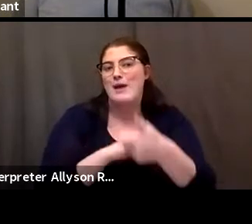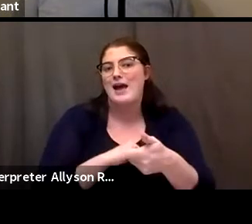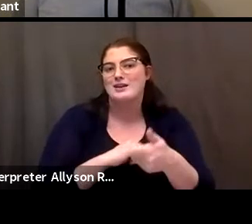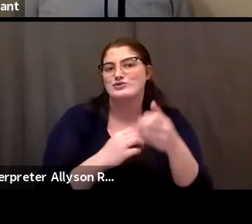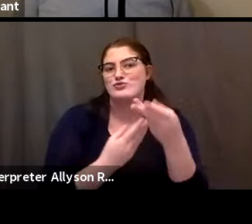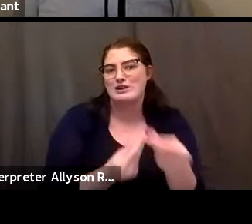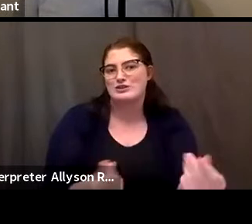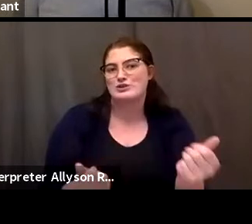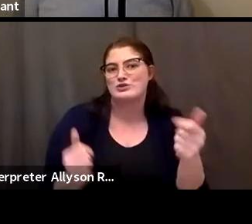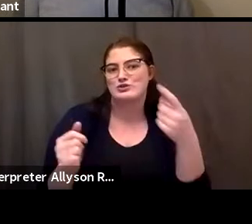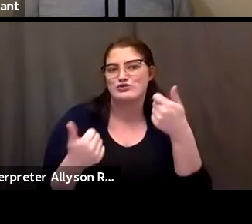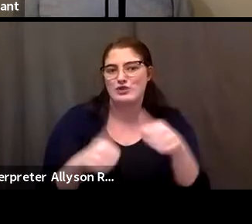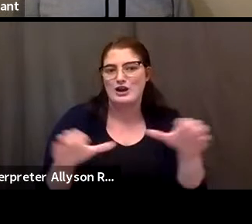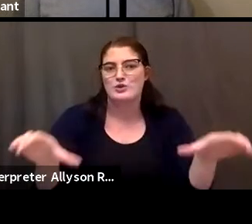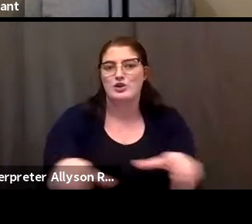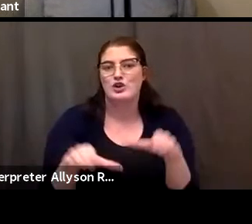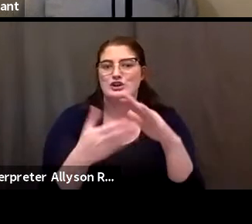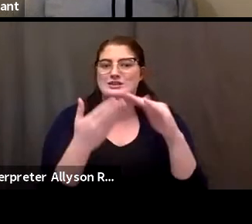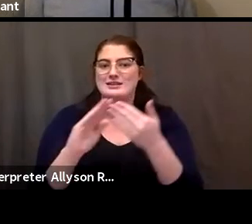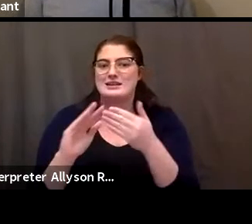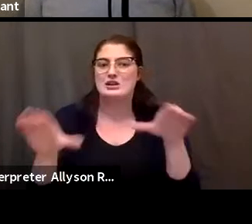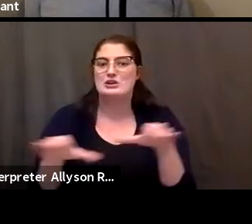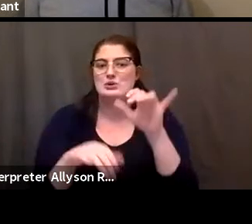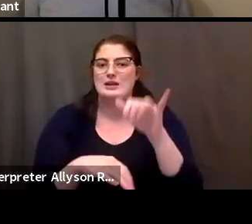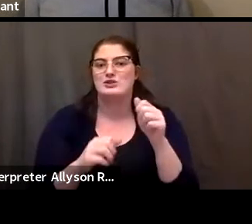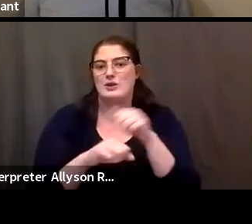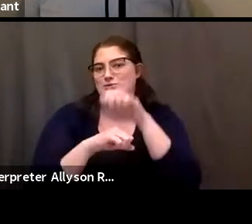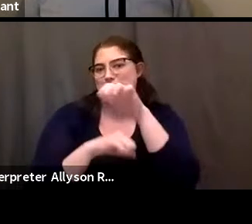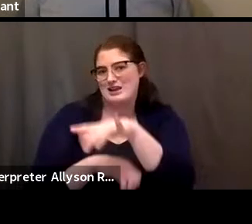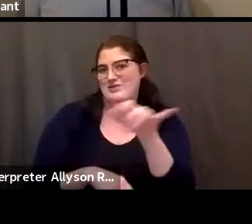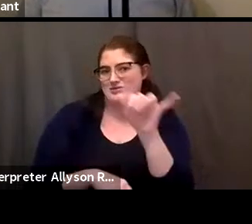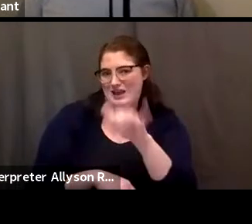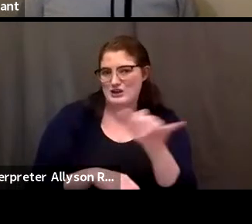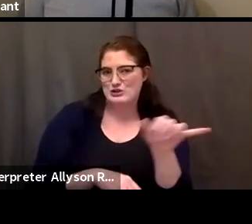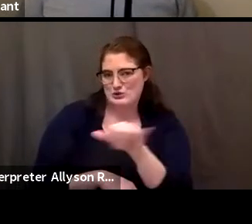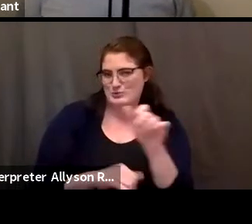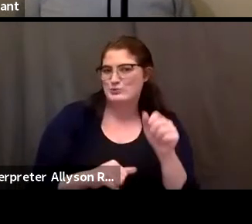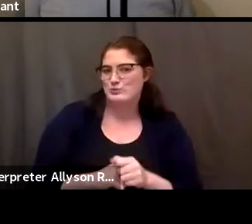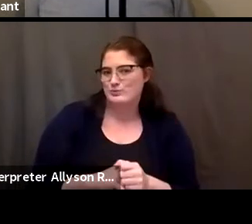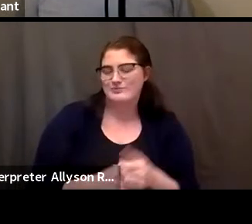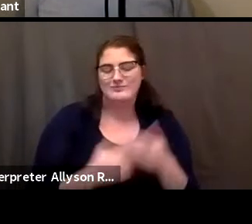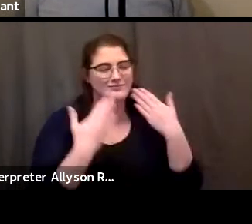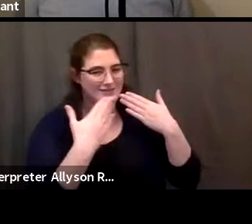to encourage the city to do that as well. So I'll send that along. Okay, thank you. Appreciate it.